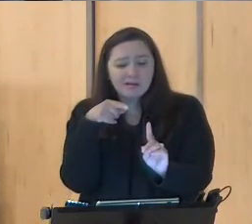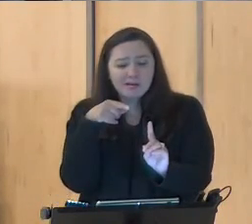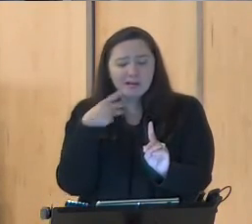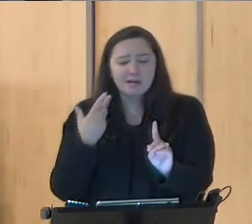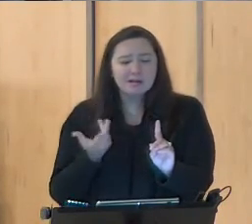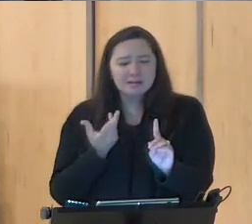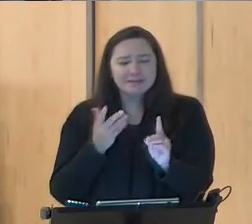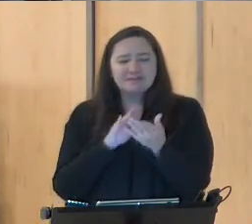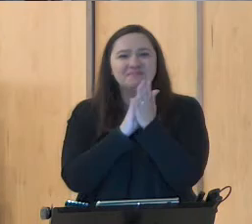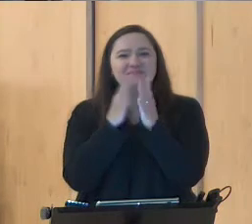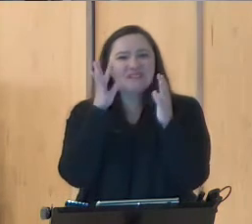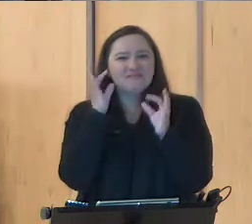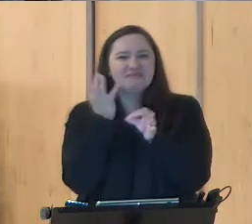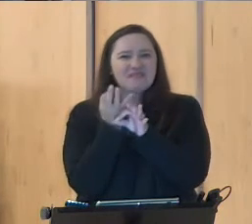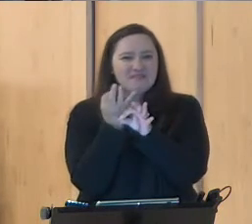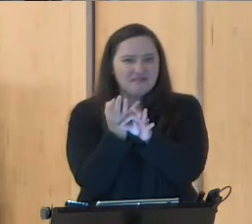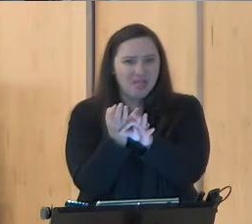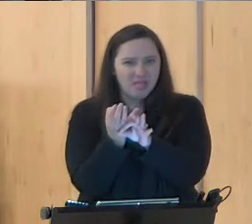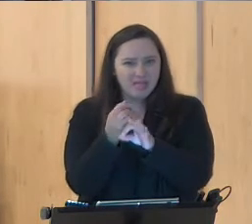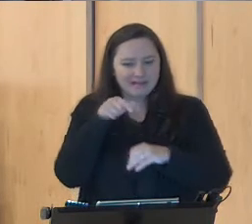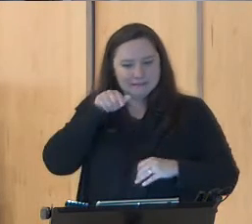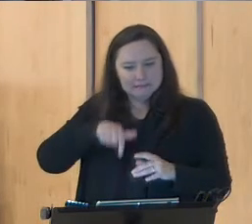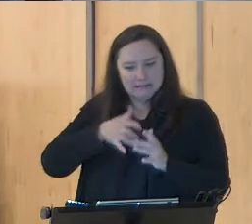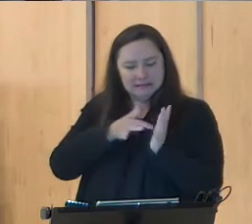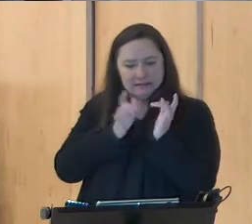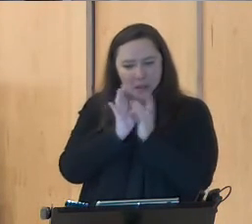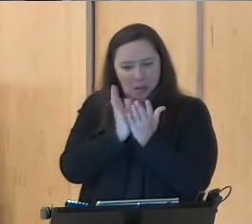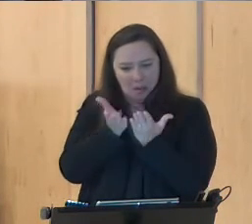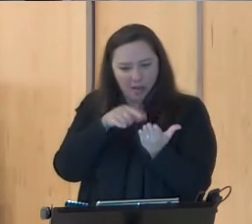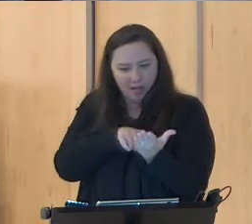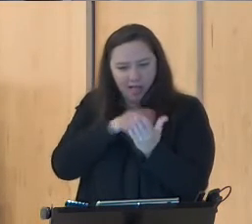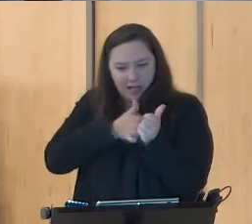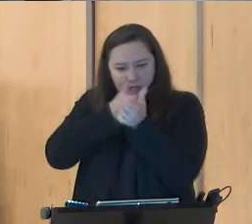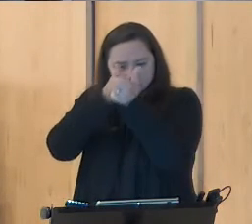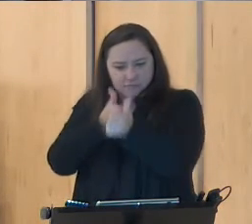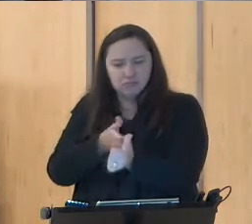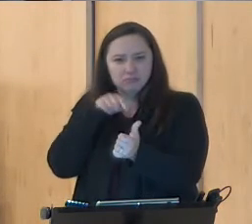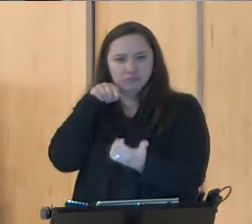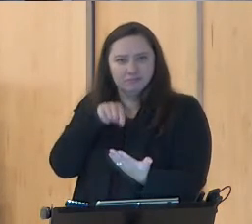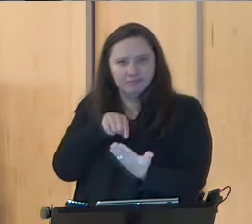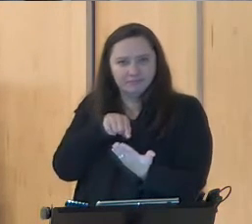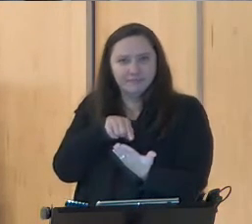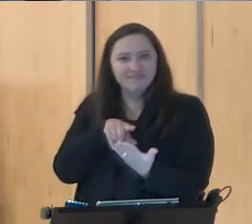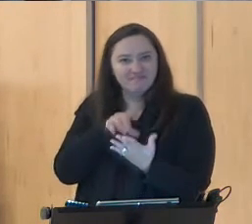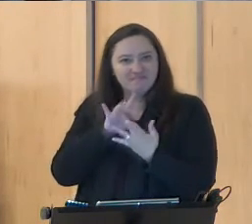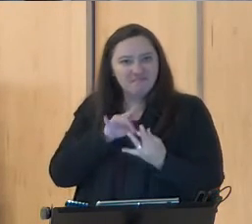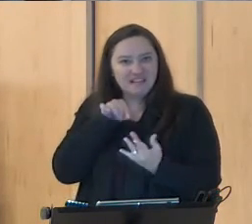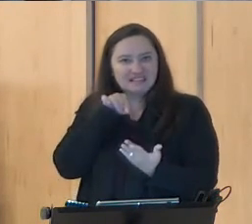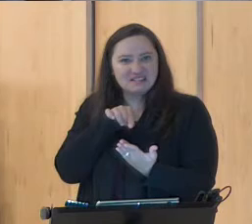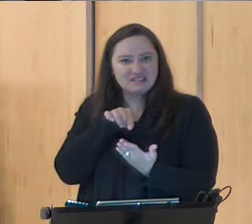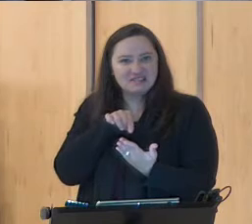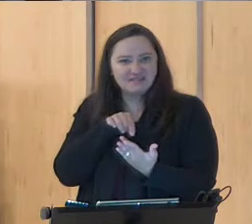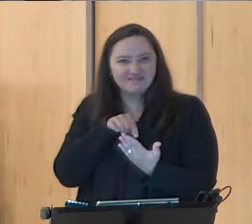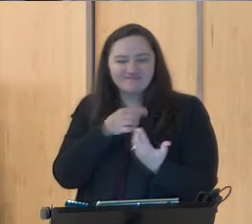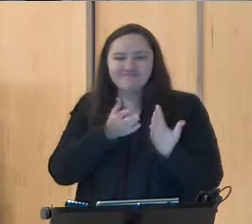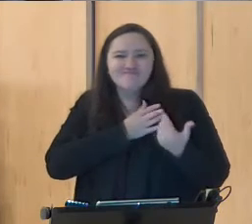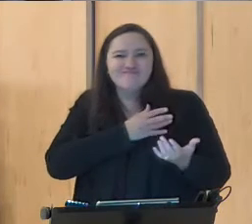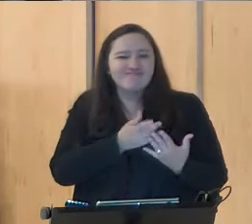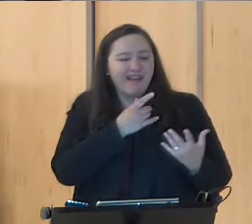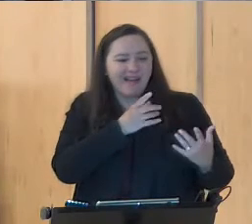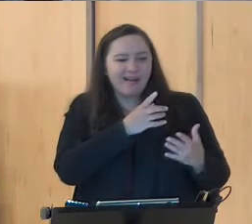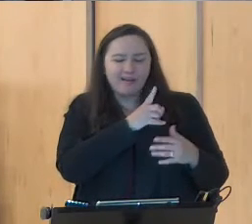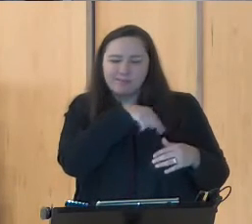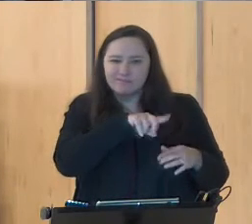wants us to be faithful in proclaiming the word regardless of how it is received. And then if someone rejects